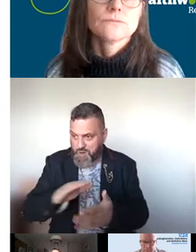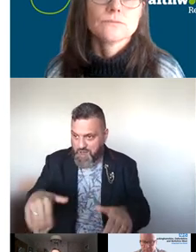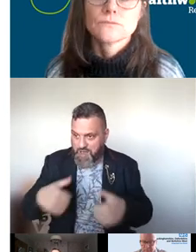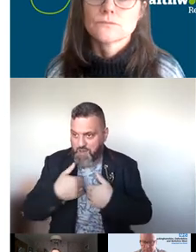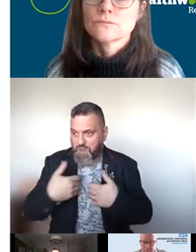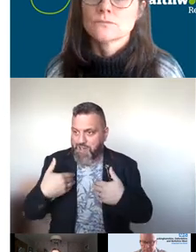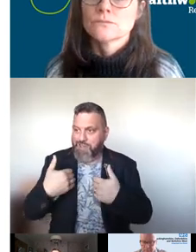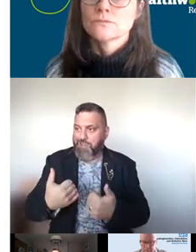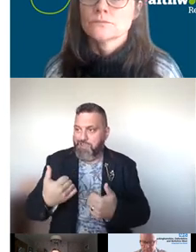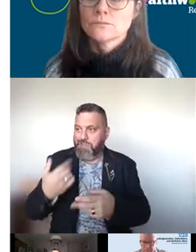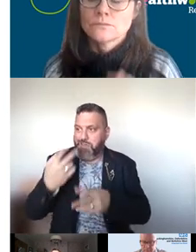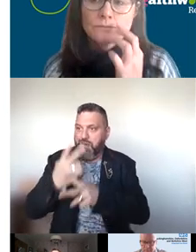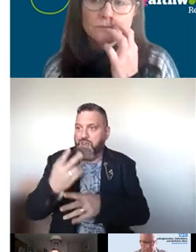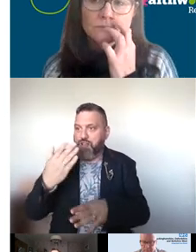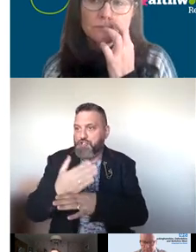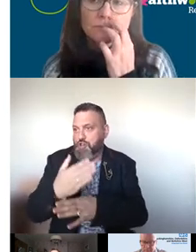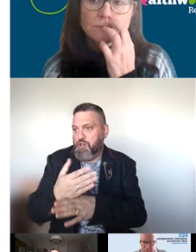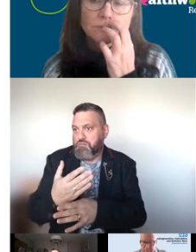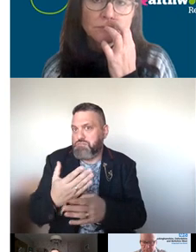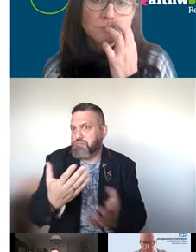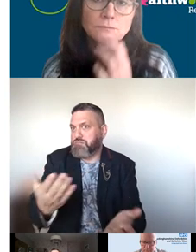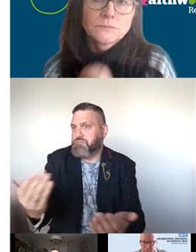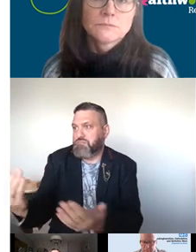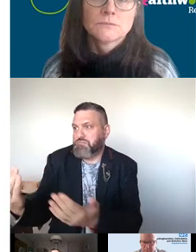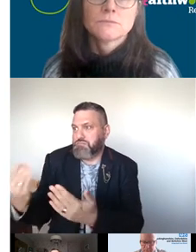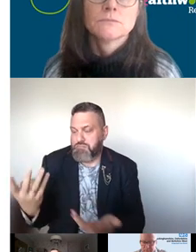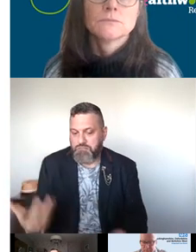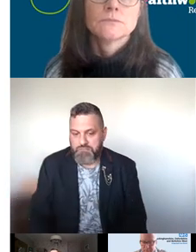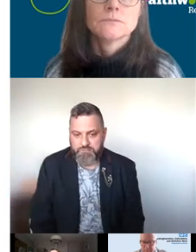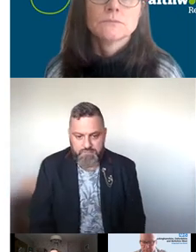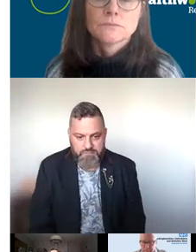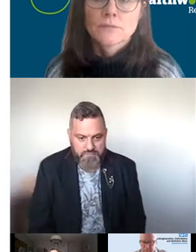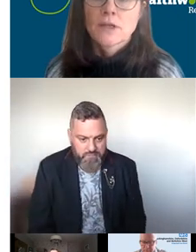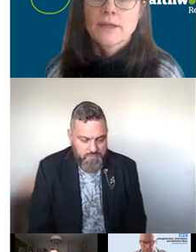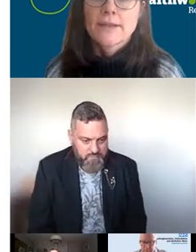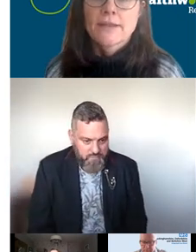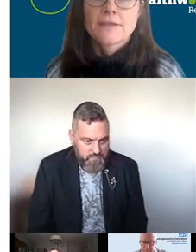a profession one that's attracted to people to join.